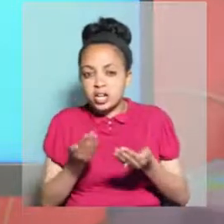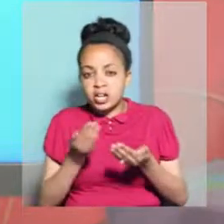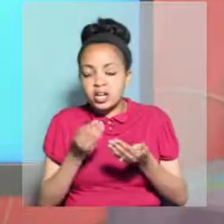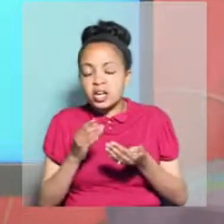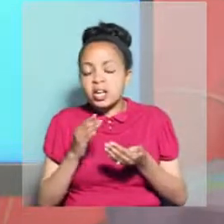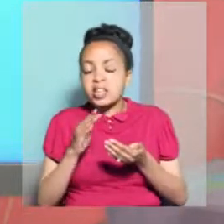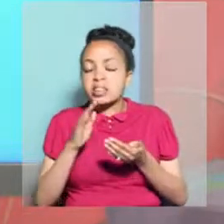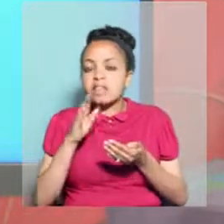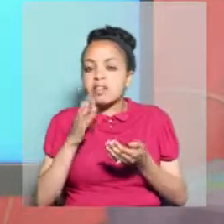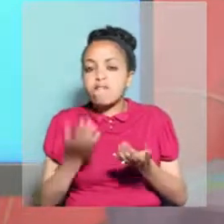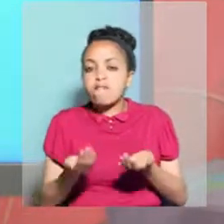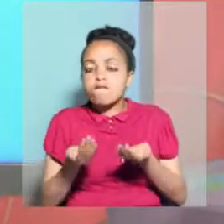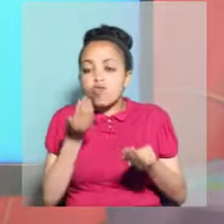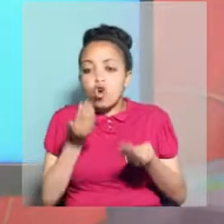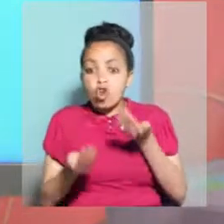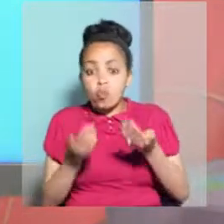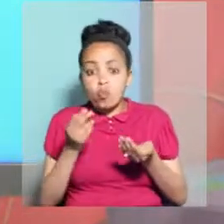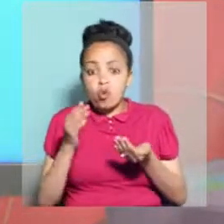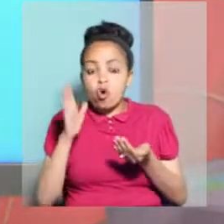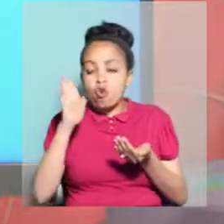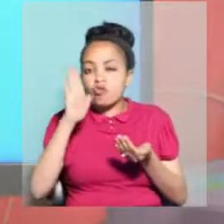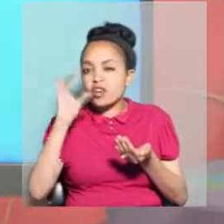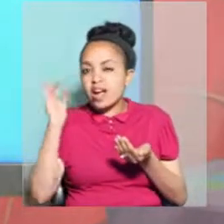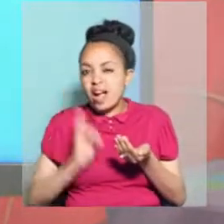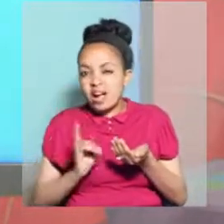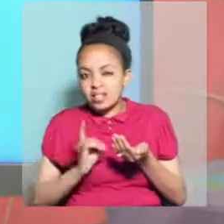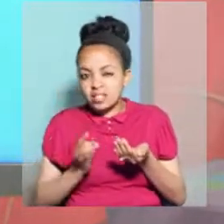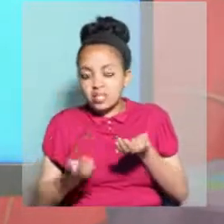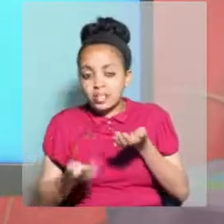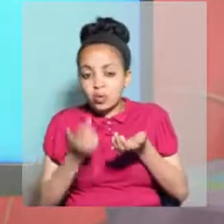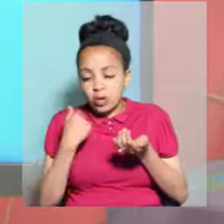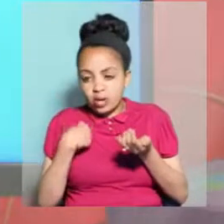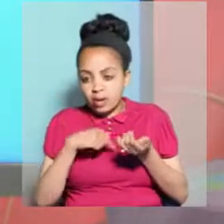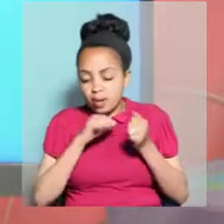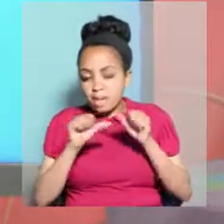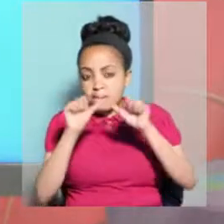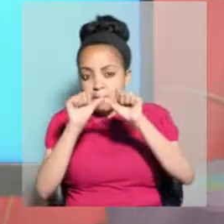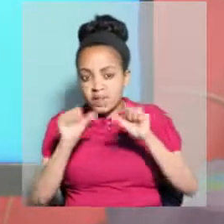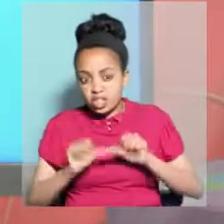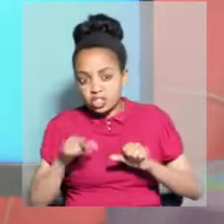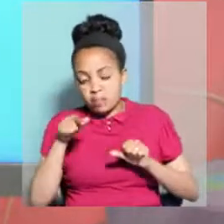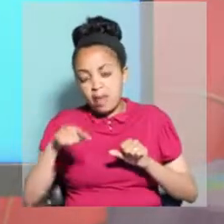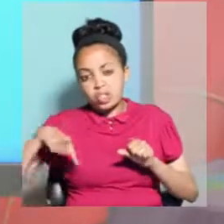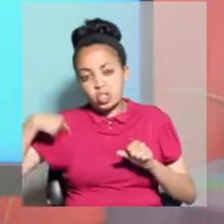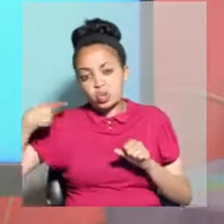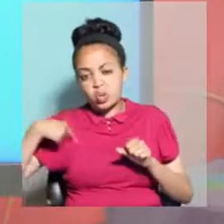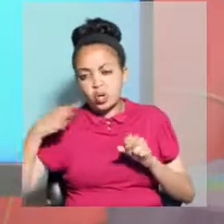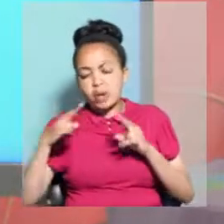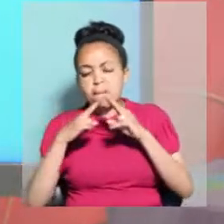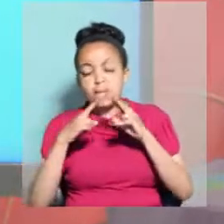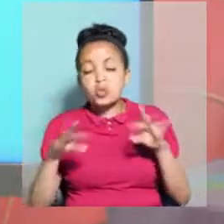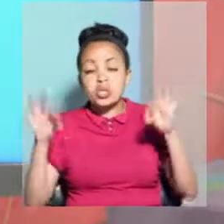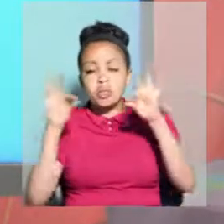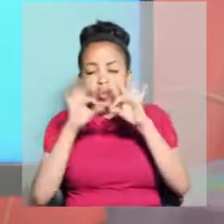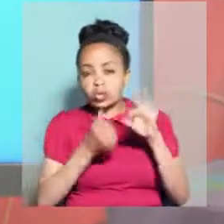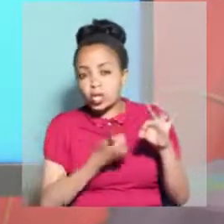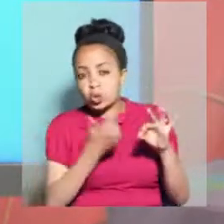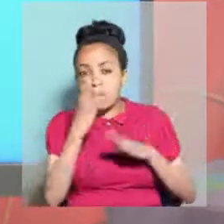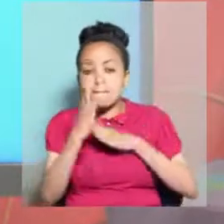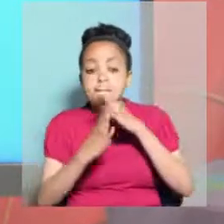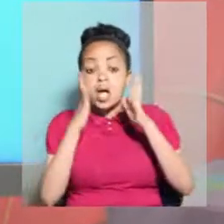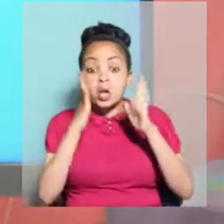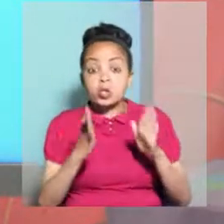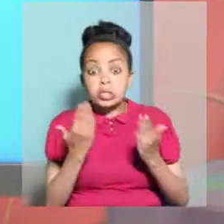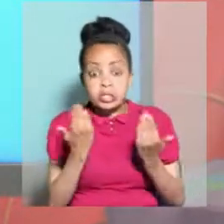gas. Gas volume can be measured by this tool. And the most important tool that